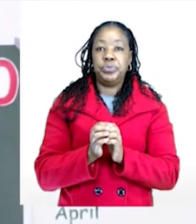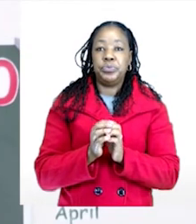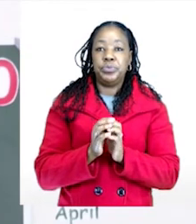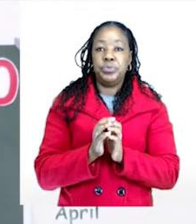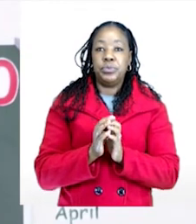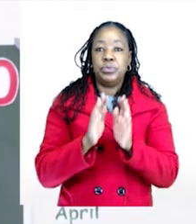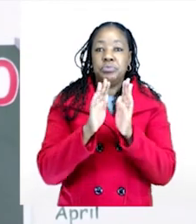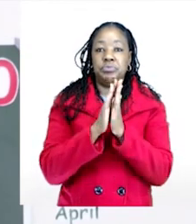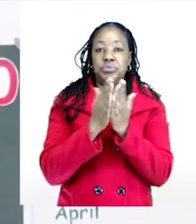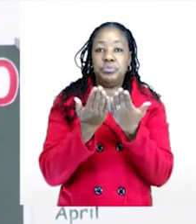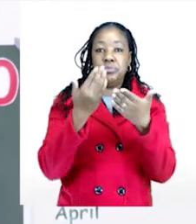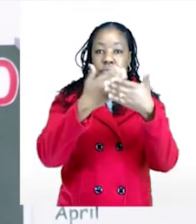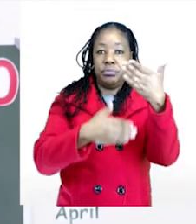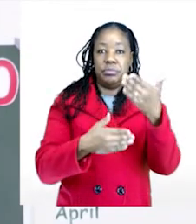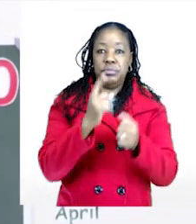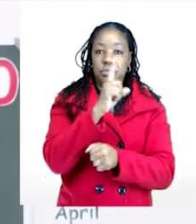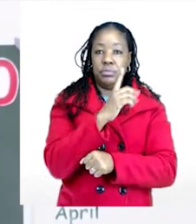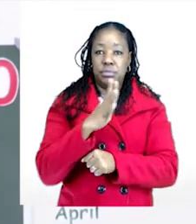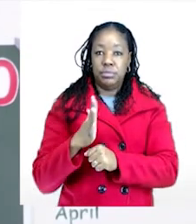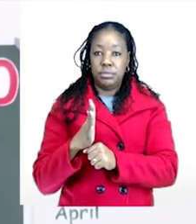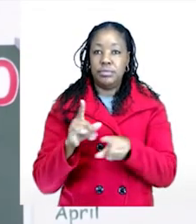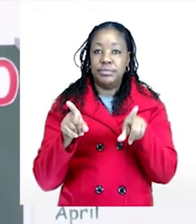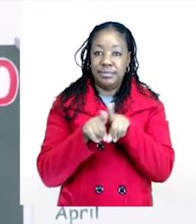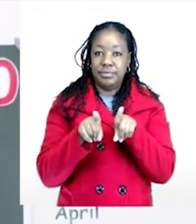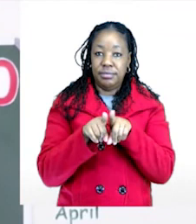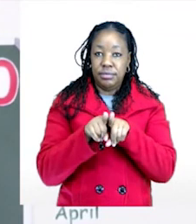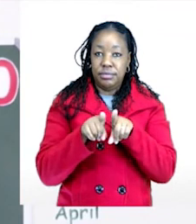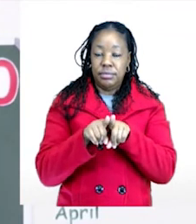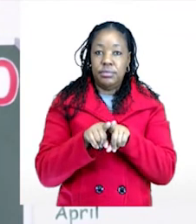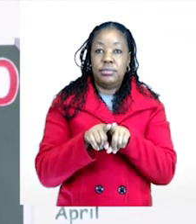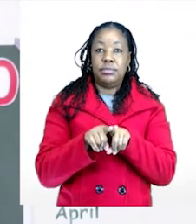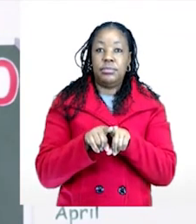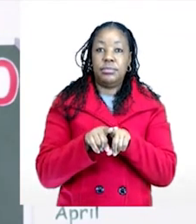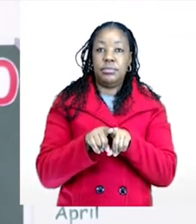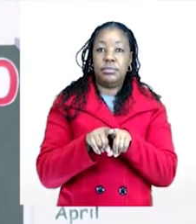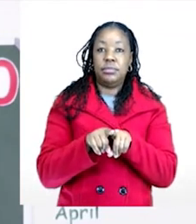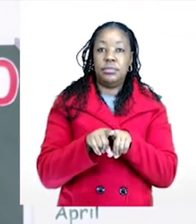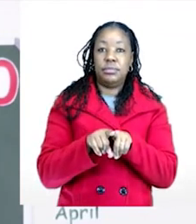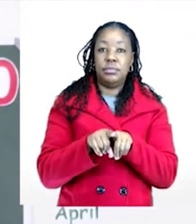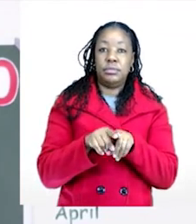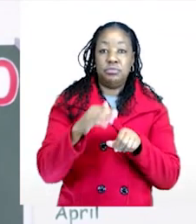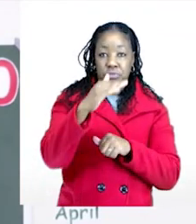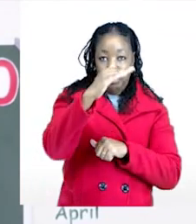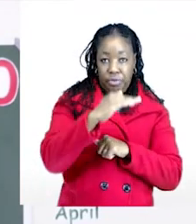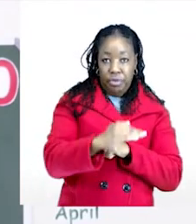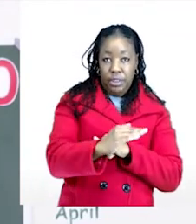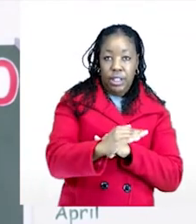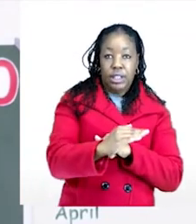15 of the booklet, our pattern looks like this. From this dot, you go